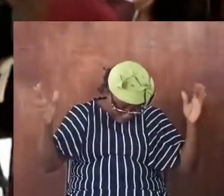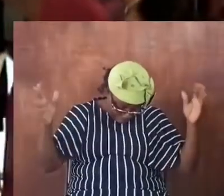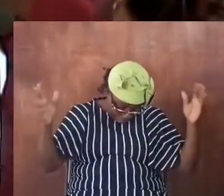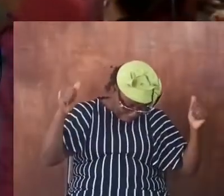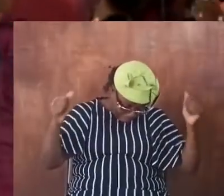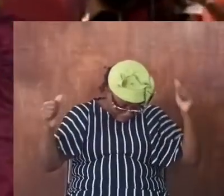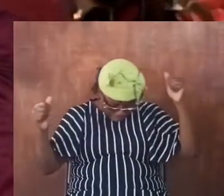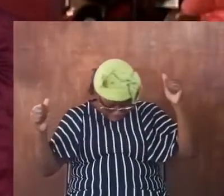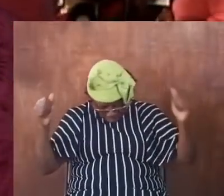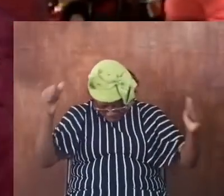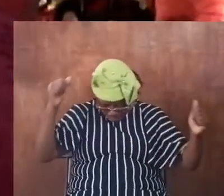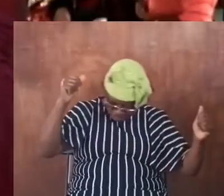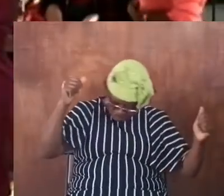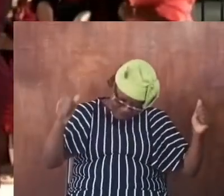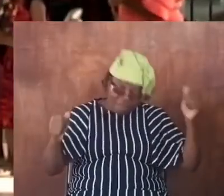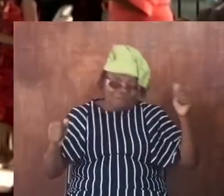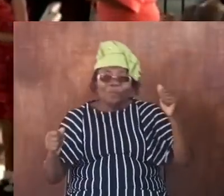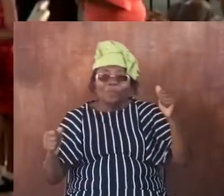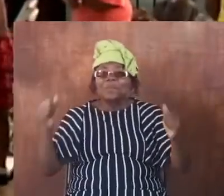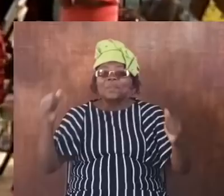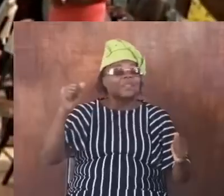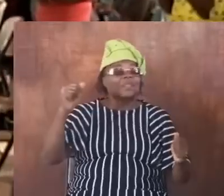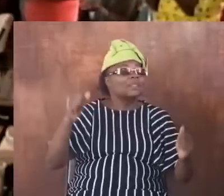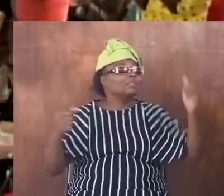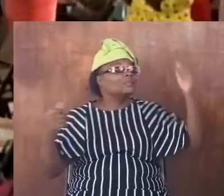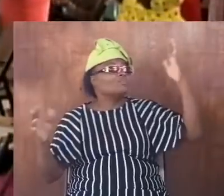If you're going to heaven, clap your hands.